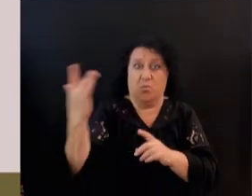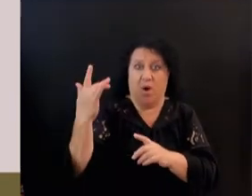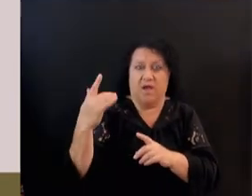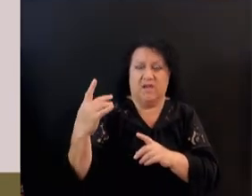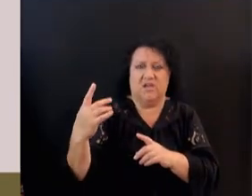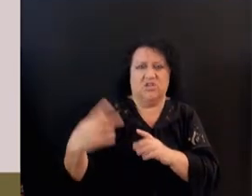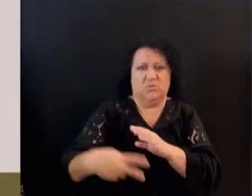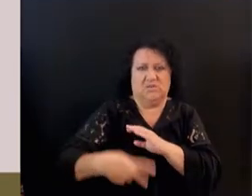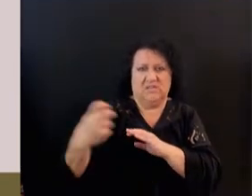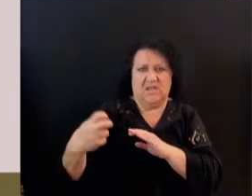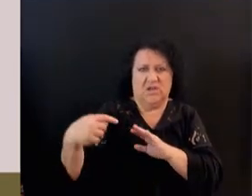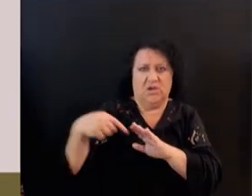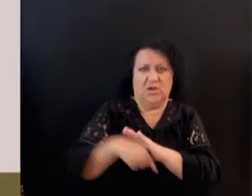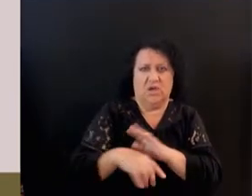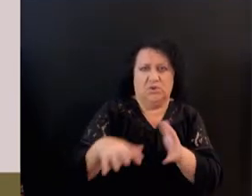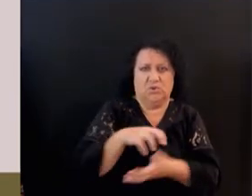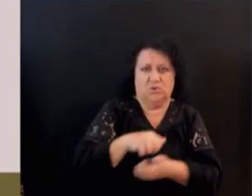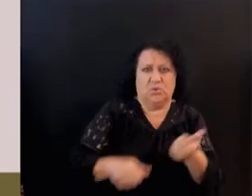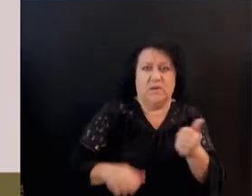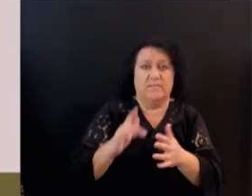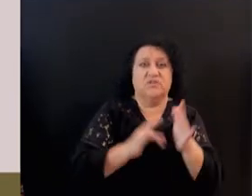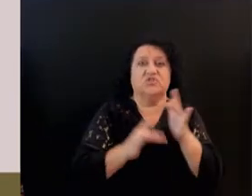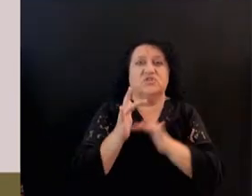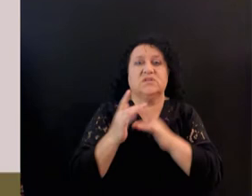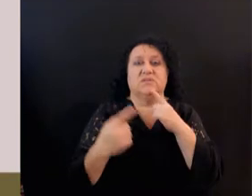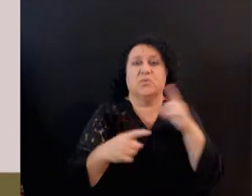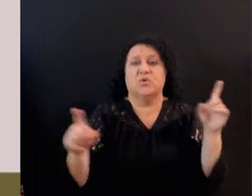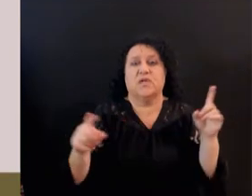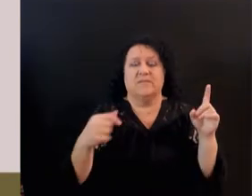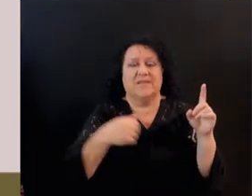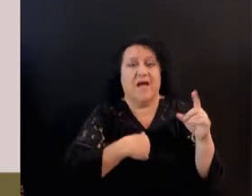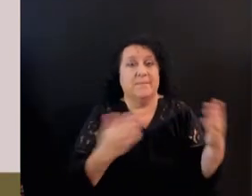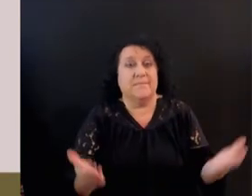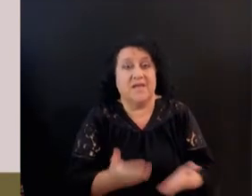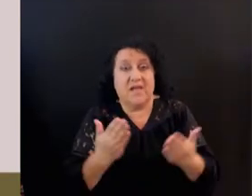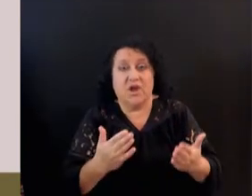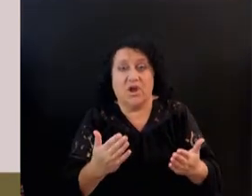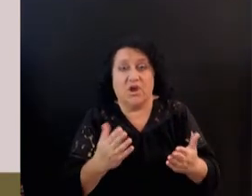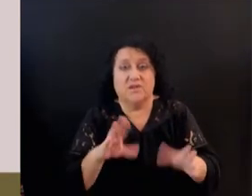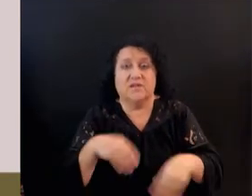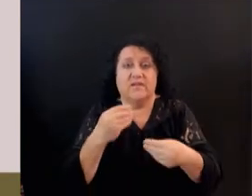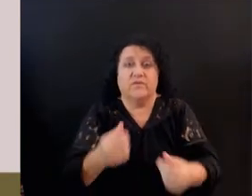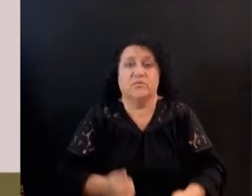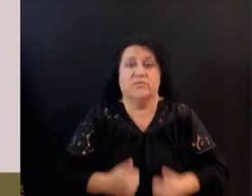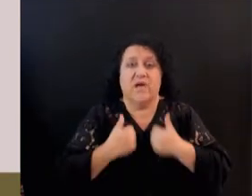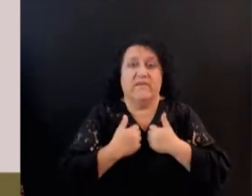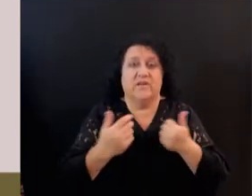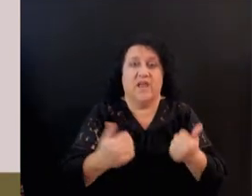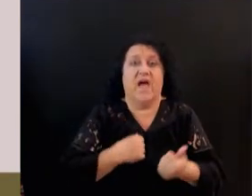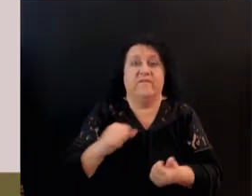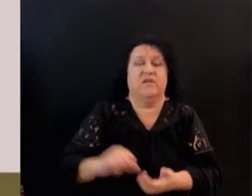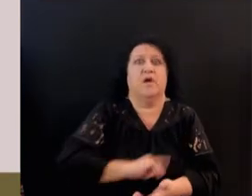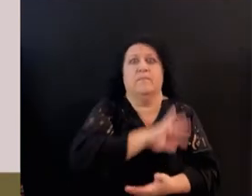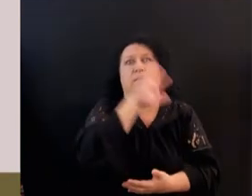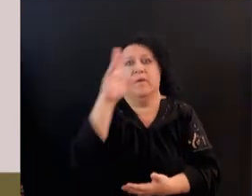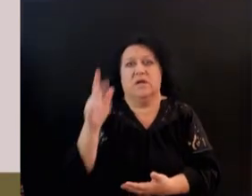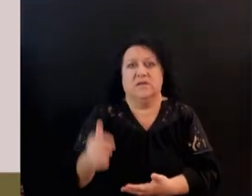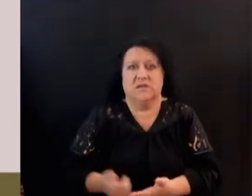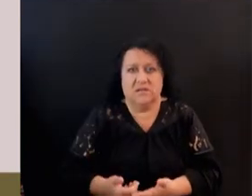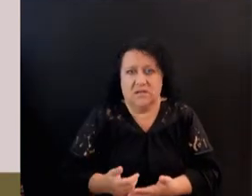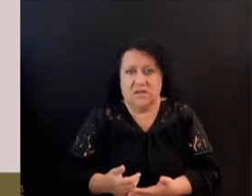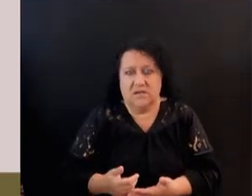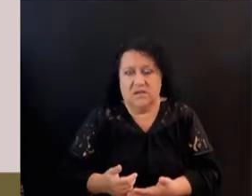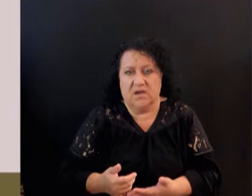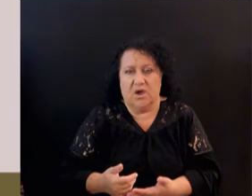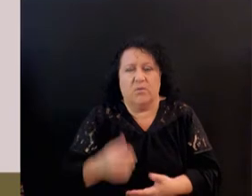am here that you may have life. You may have it abundantly. And now remember the words of